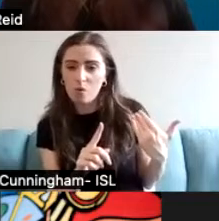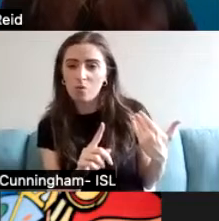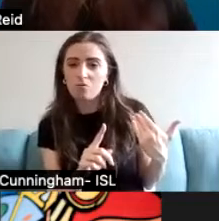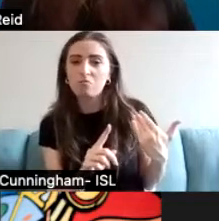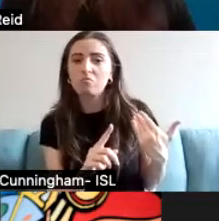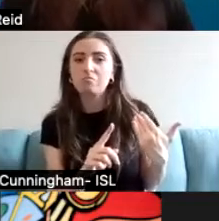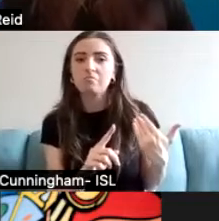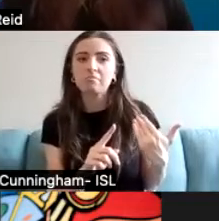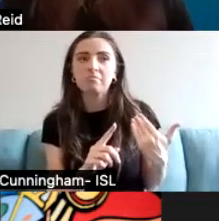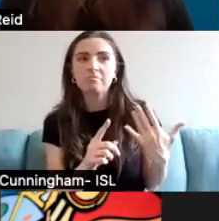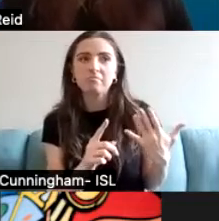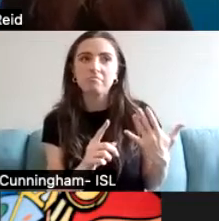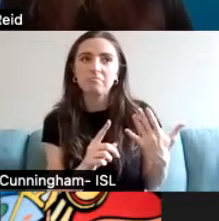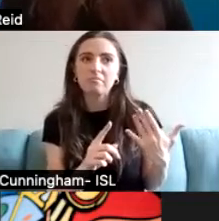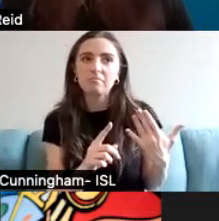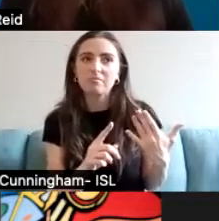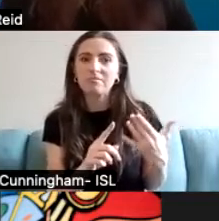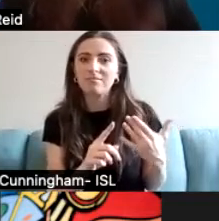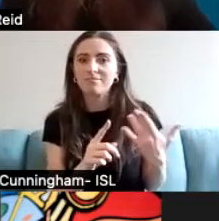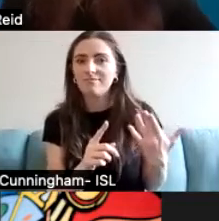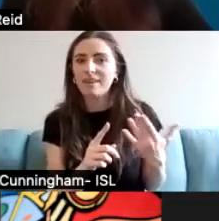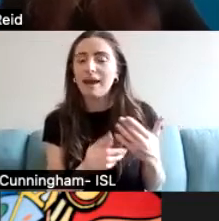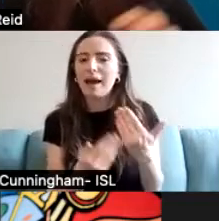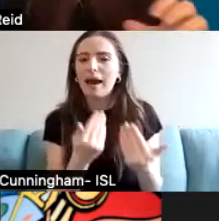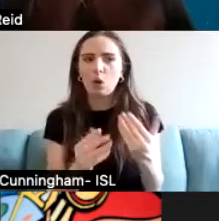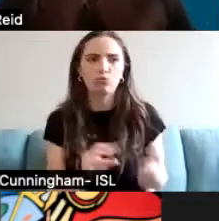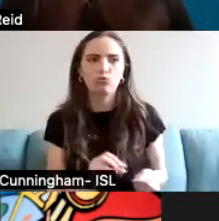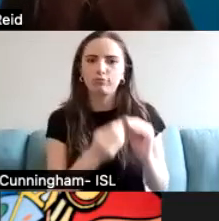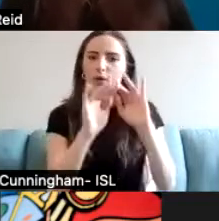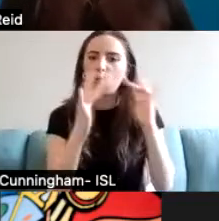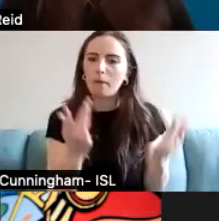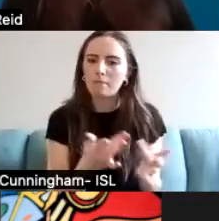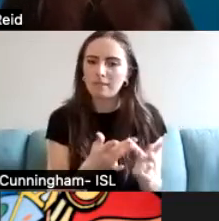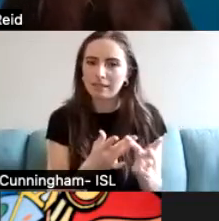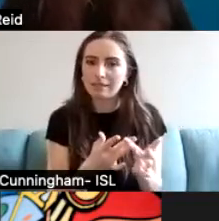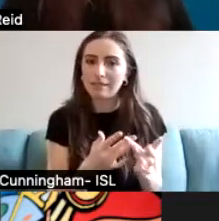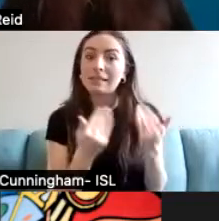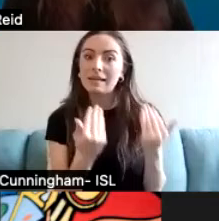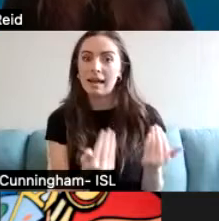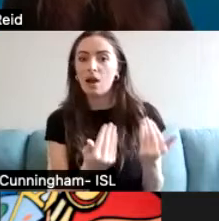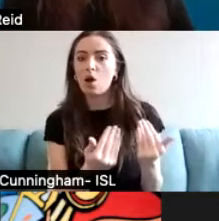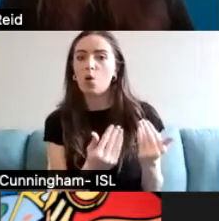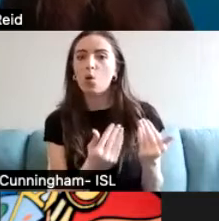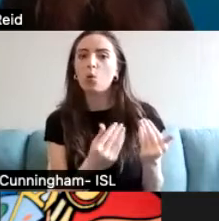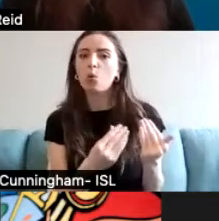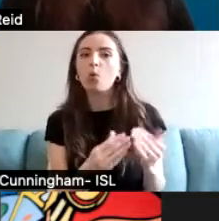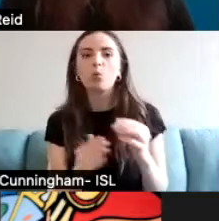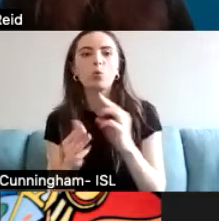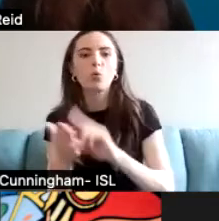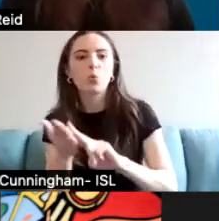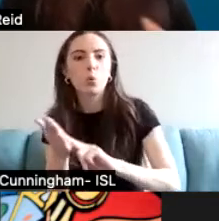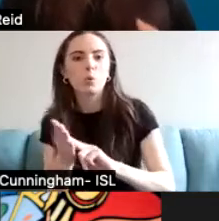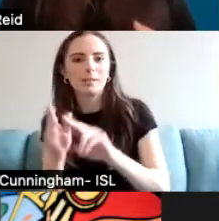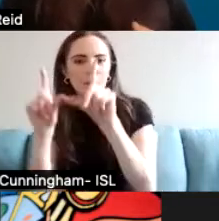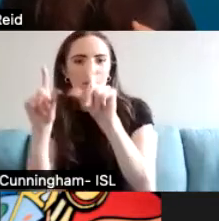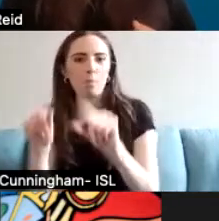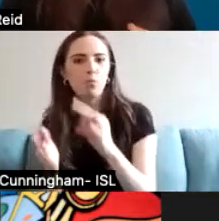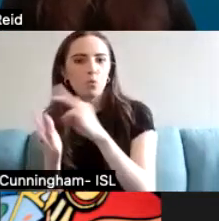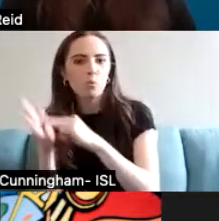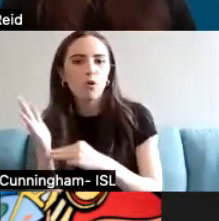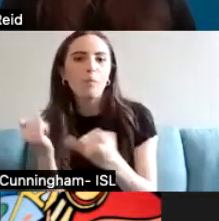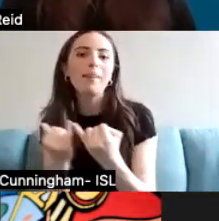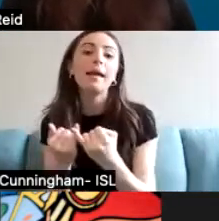the overall base structure of the internet, and has been put into some of our software programs, whether that's